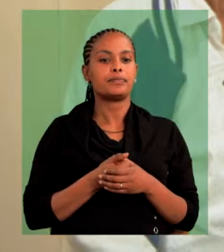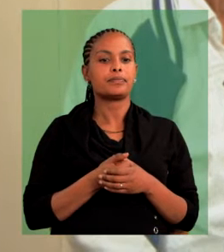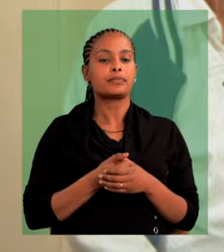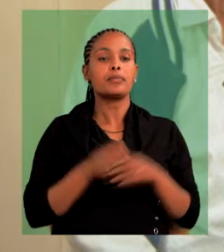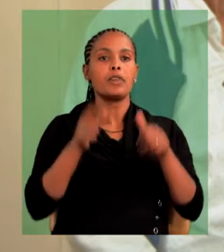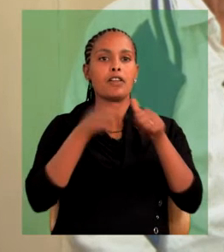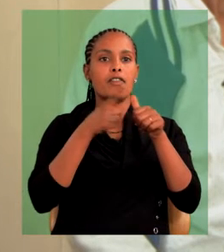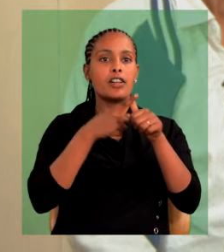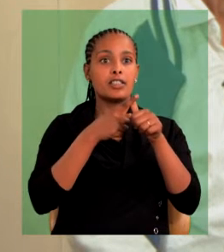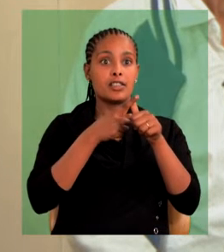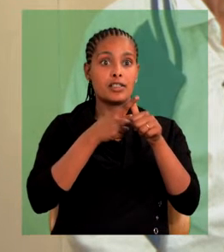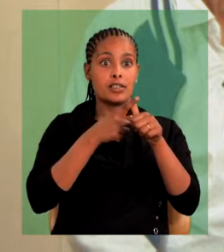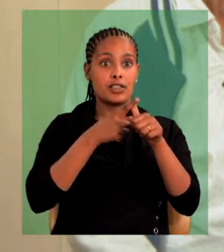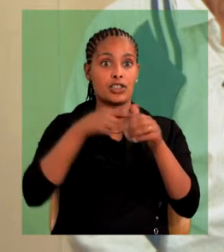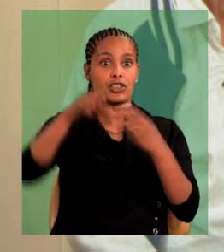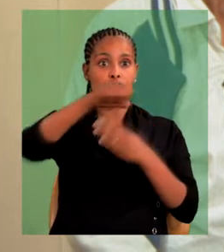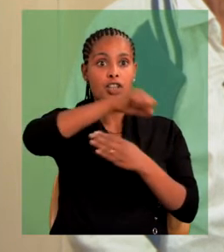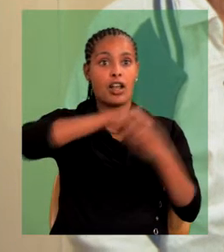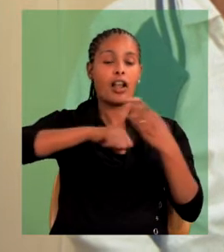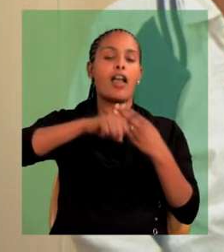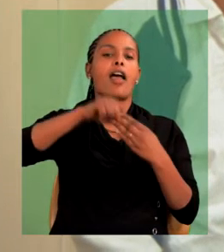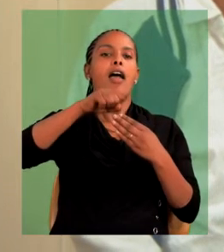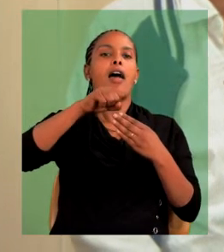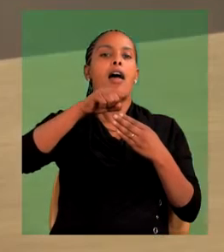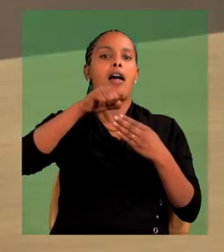The first shell element